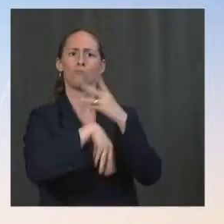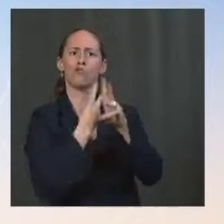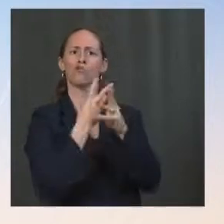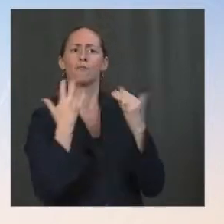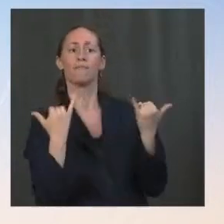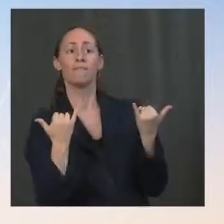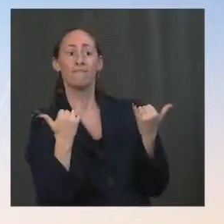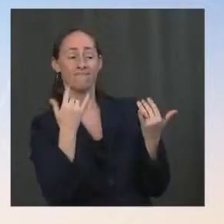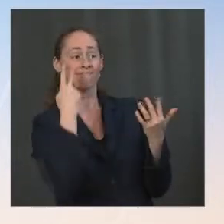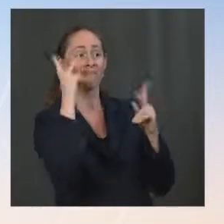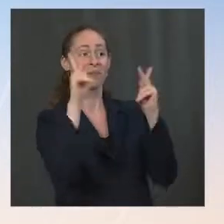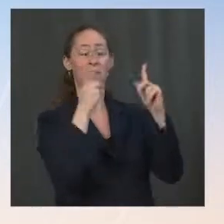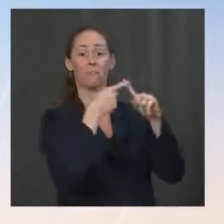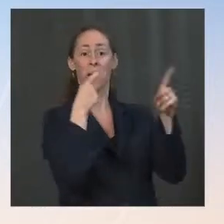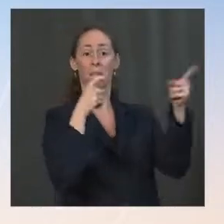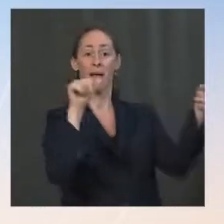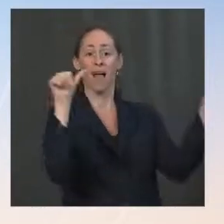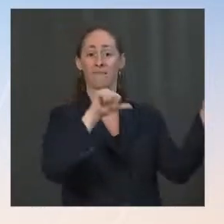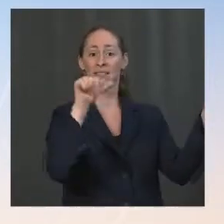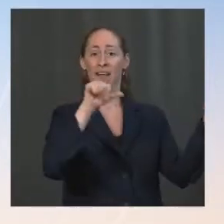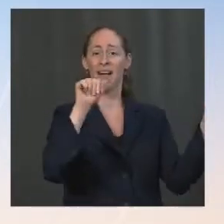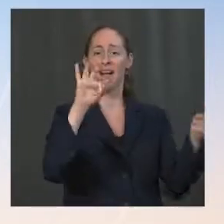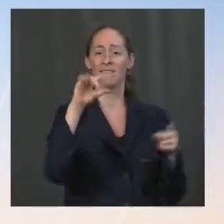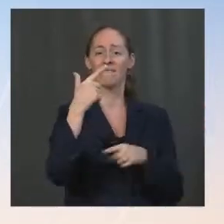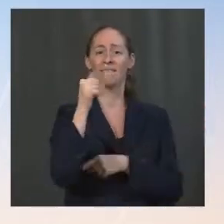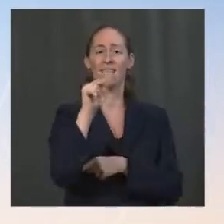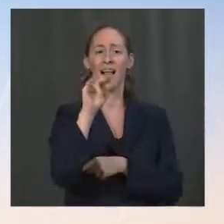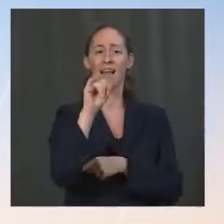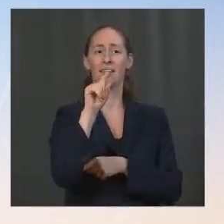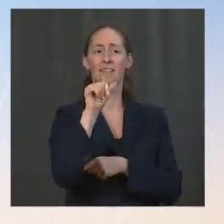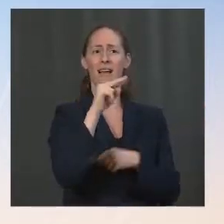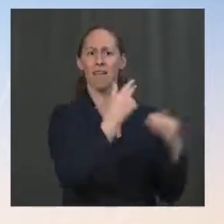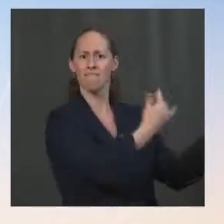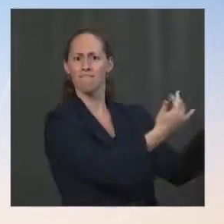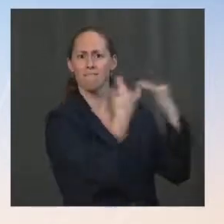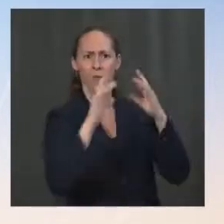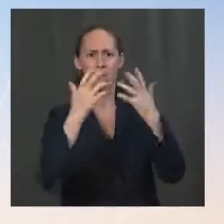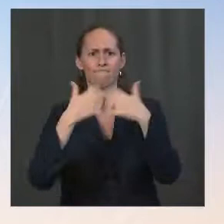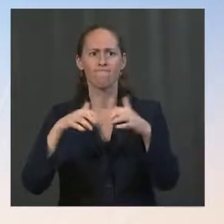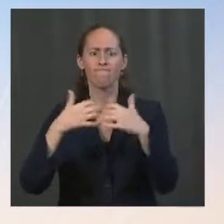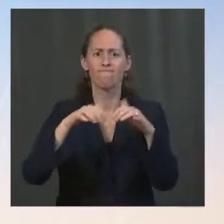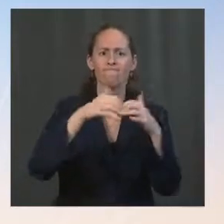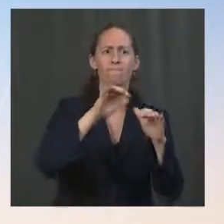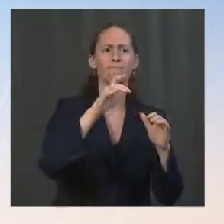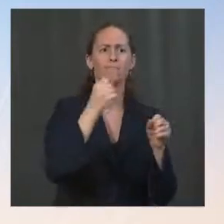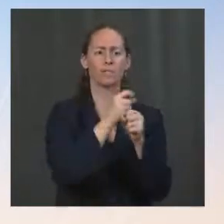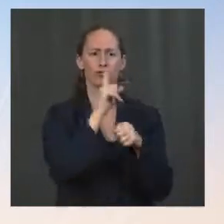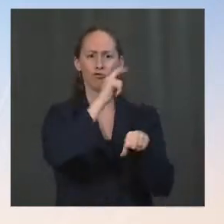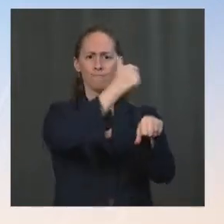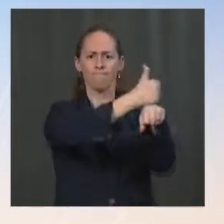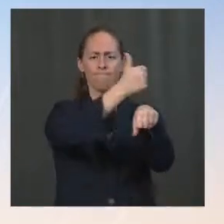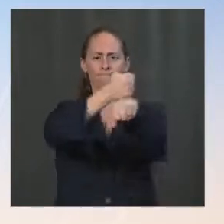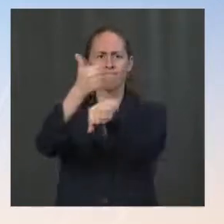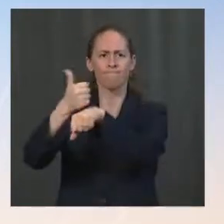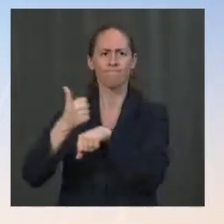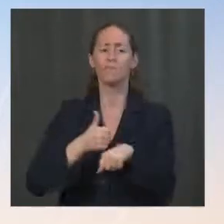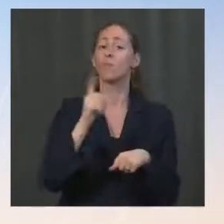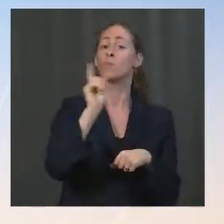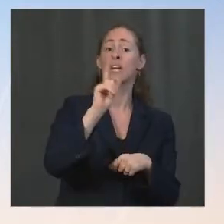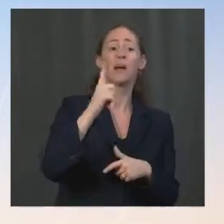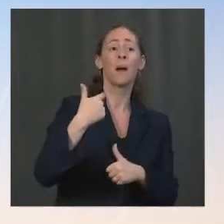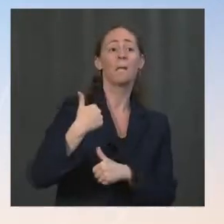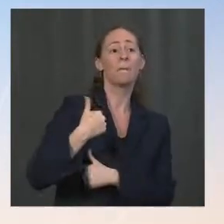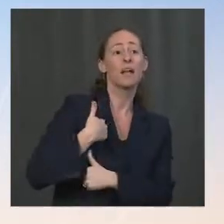States. Already, DHS has been working closely with agencies across government, including our military, diplomats, intelligence community, and